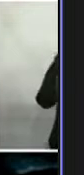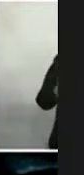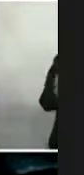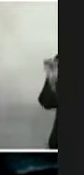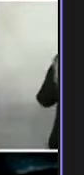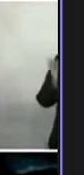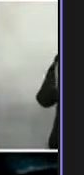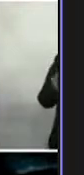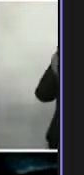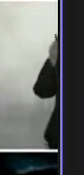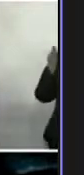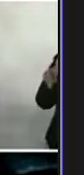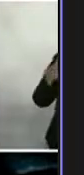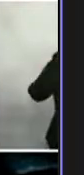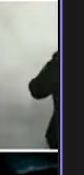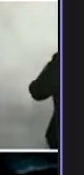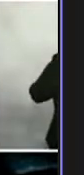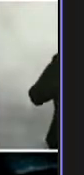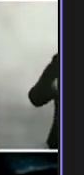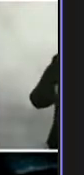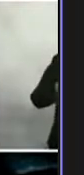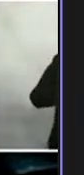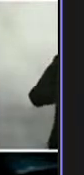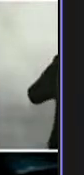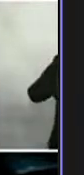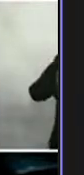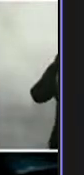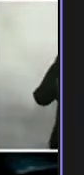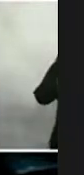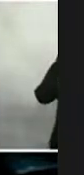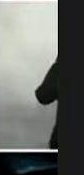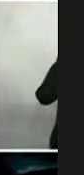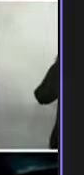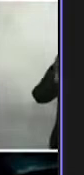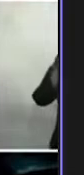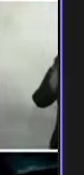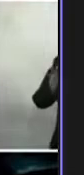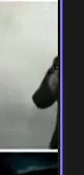stance on this committee.